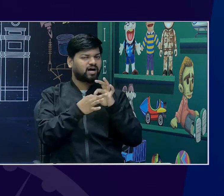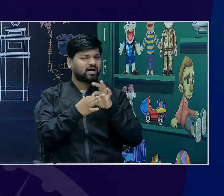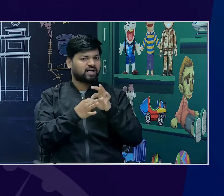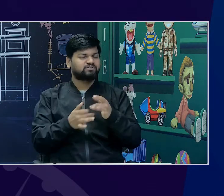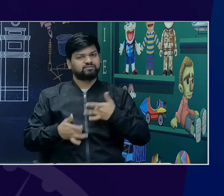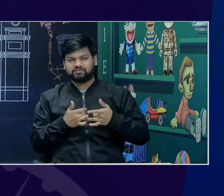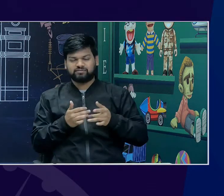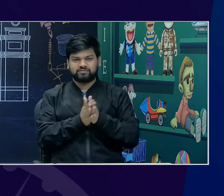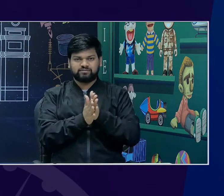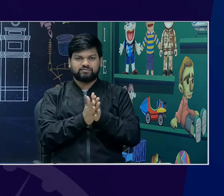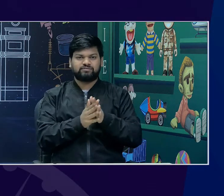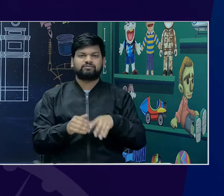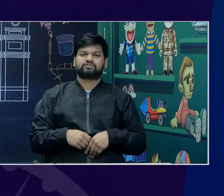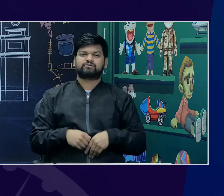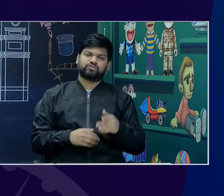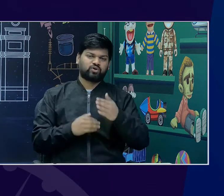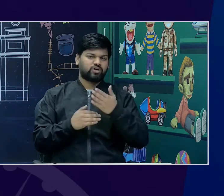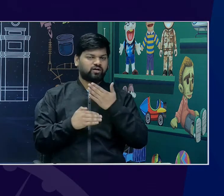continue.